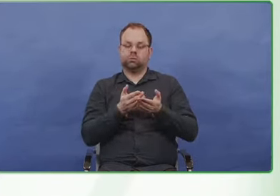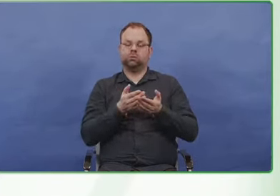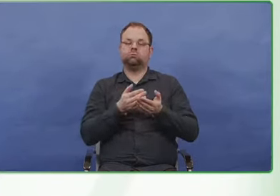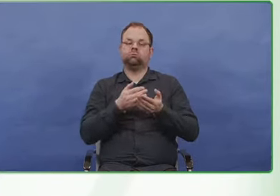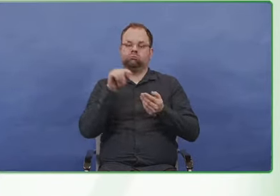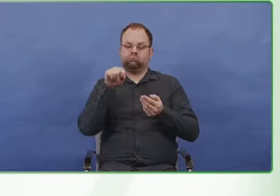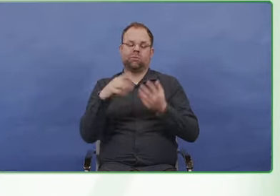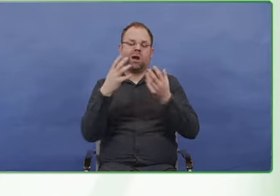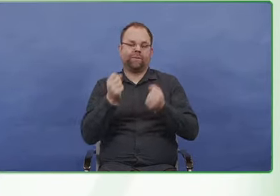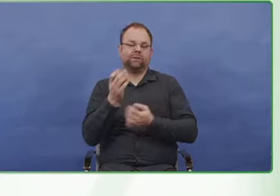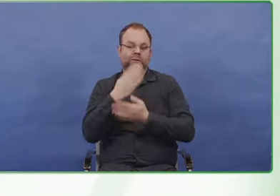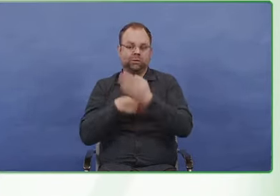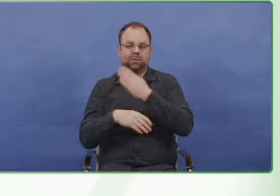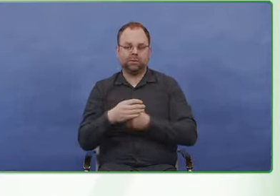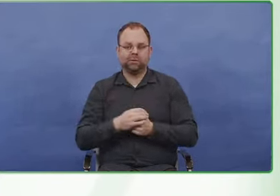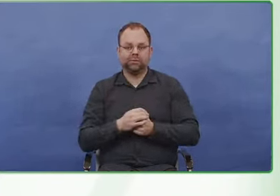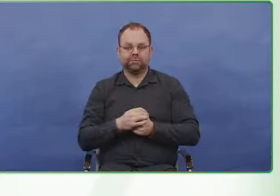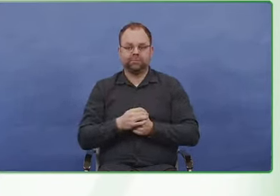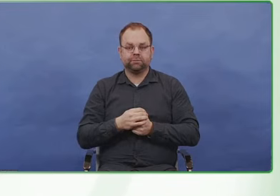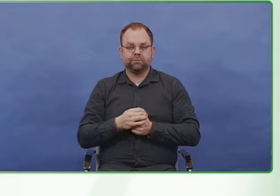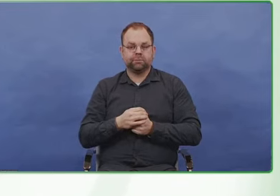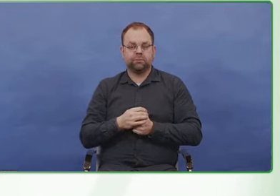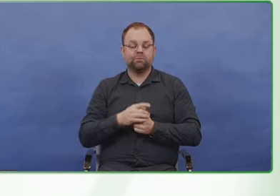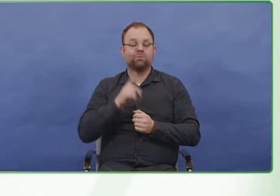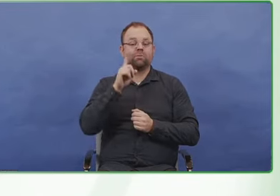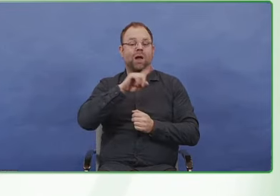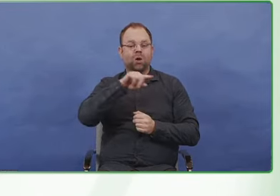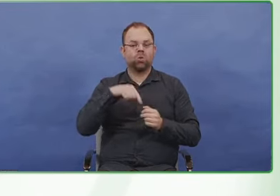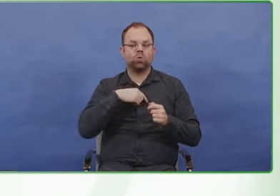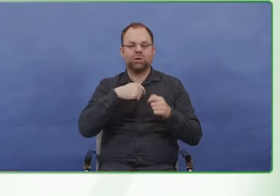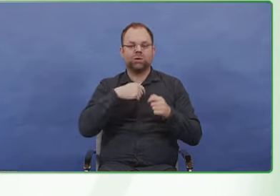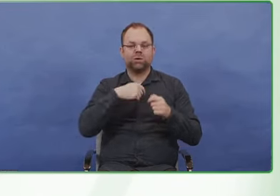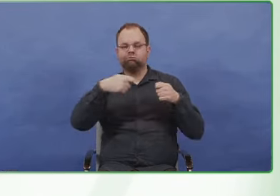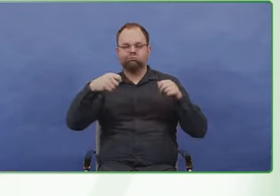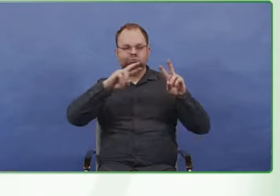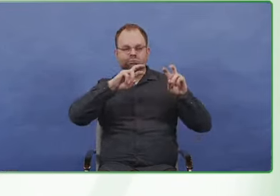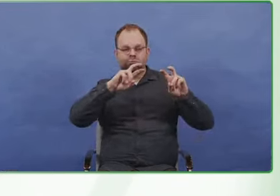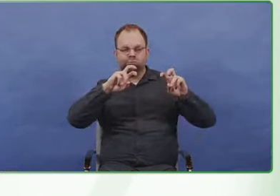4.3% of the elderly about 60 and above have been using or